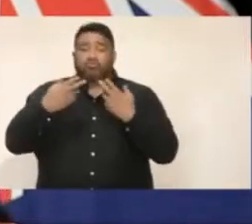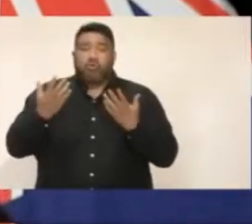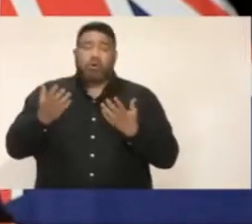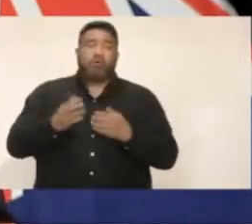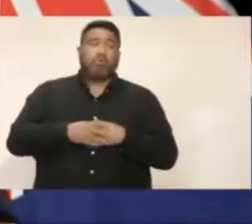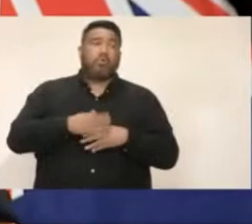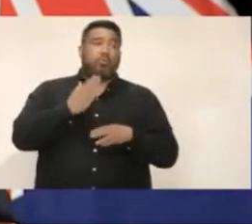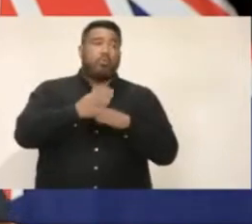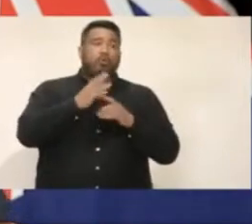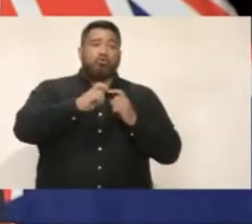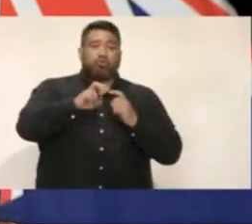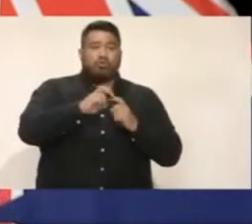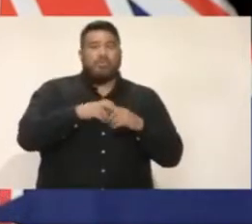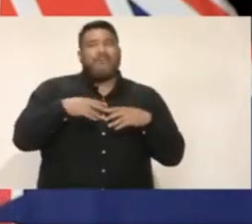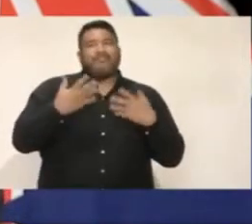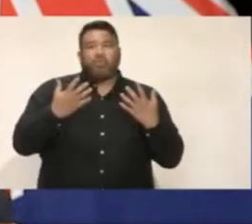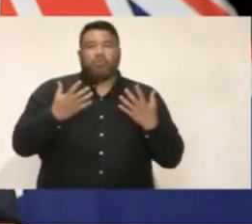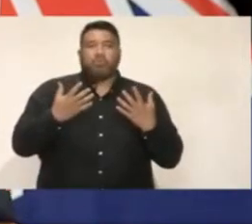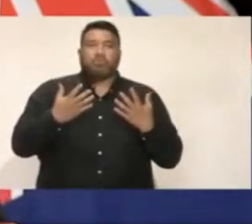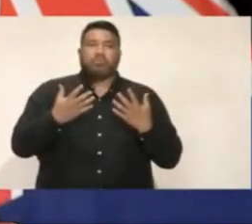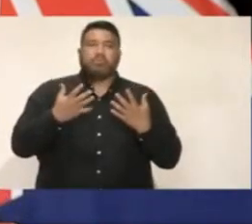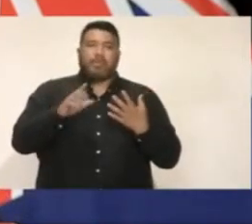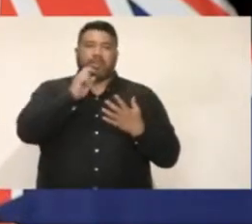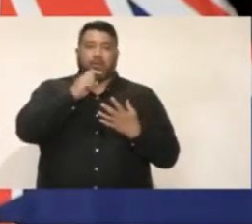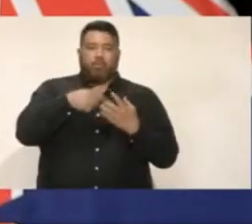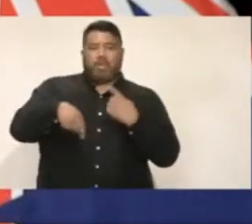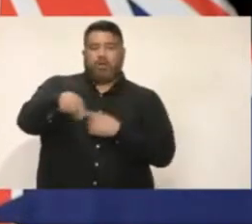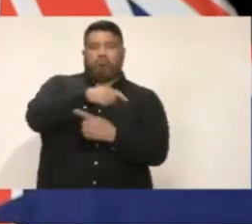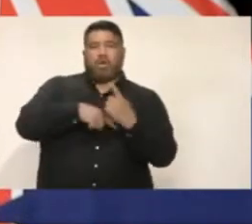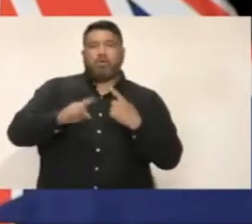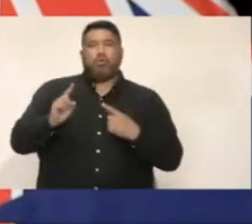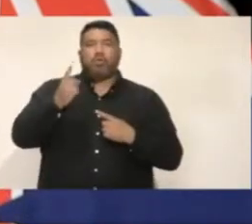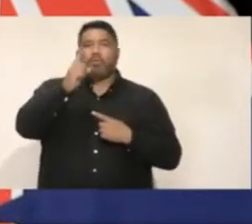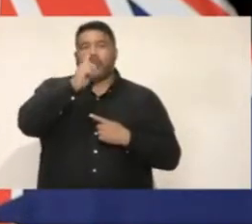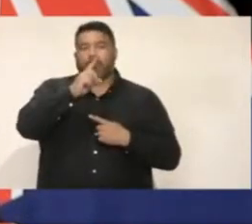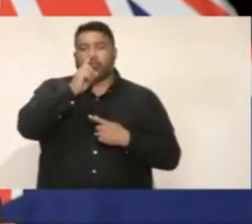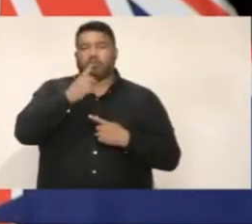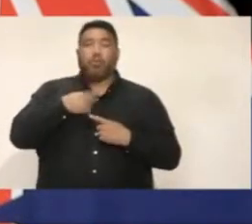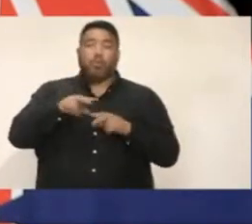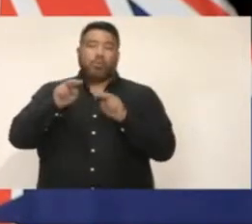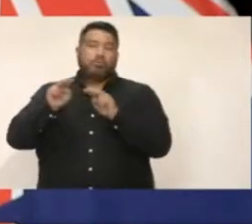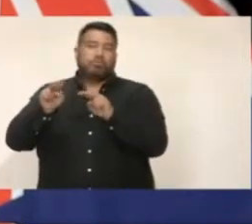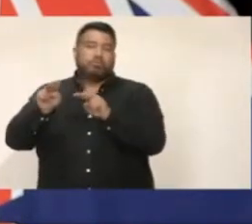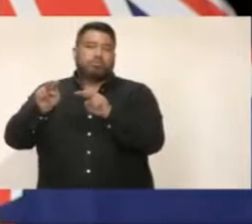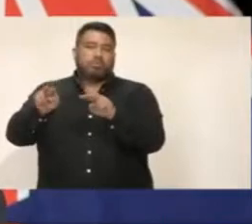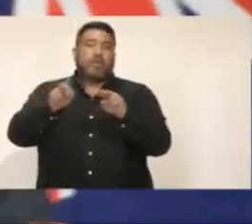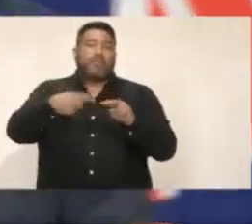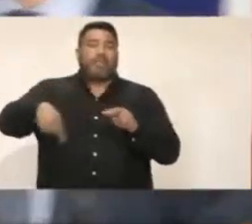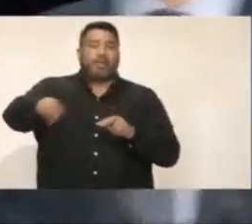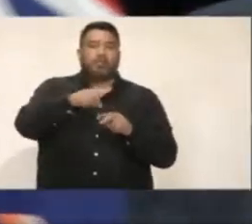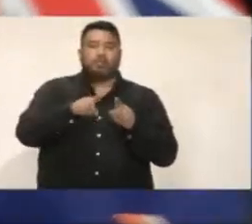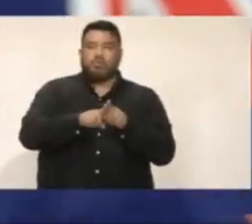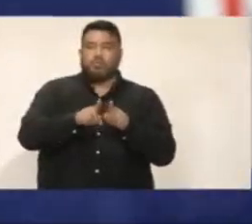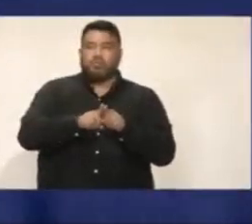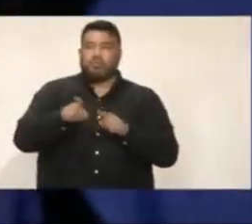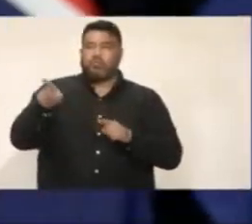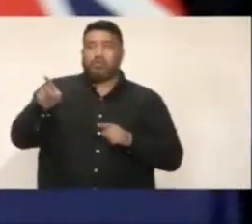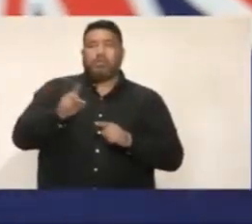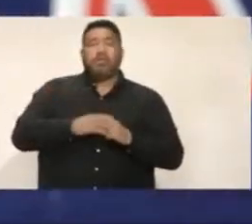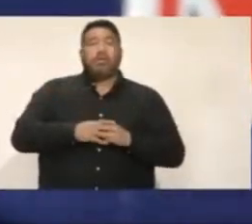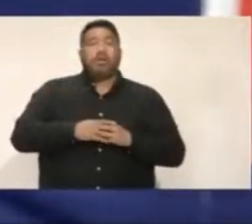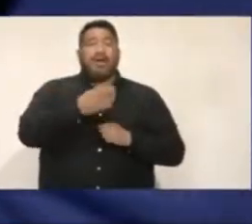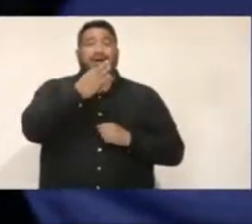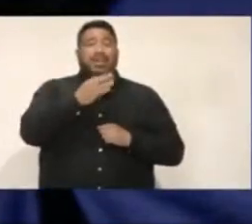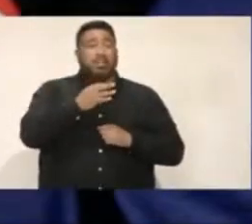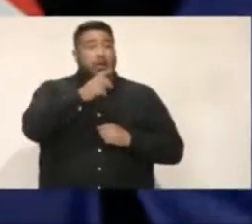tourism industry, just to make sure that, again, there's no spread outside of Auckland. Is there any chance that we'll shift down to level 1 before